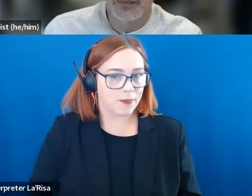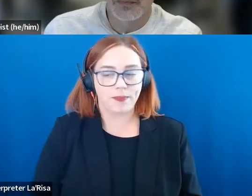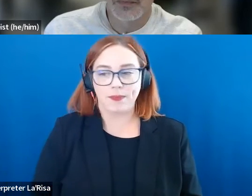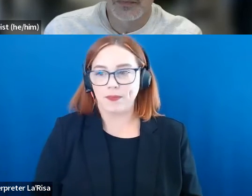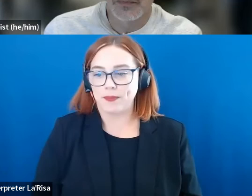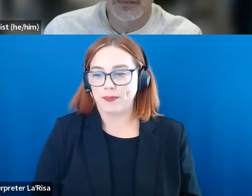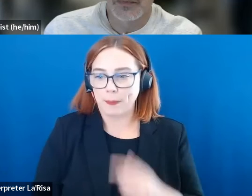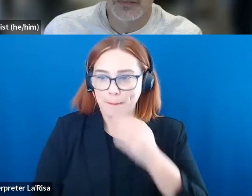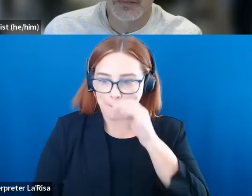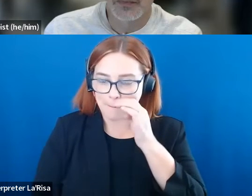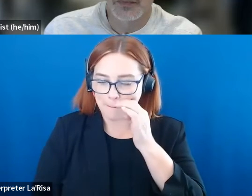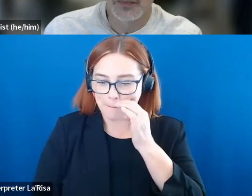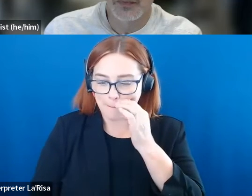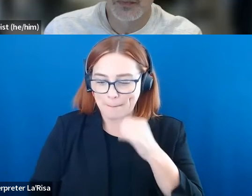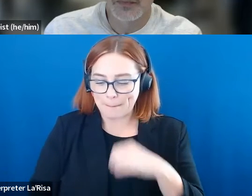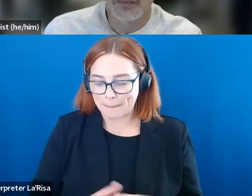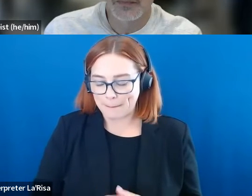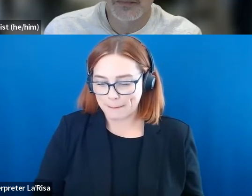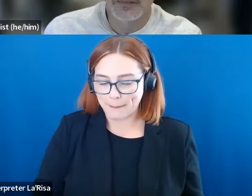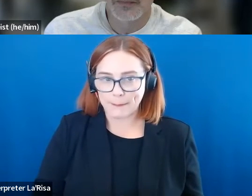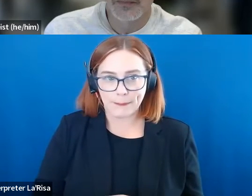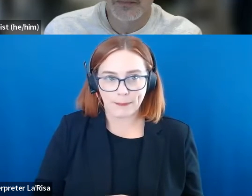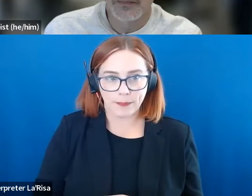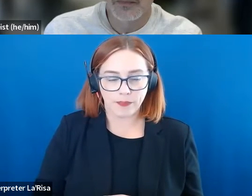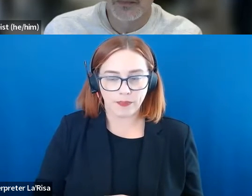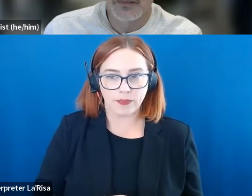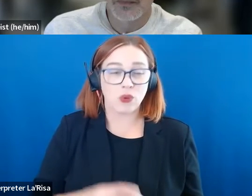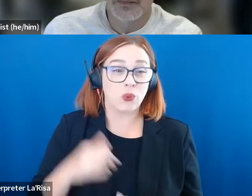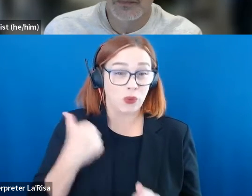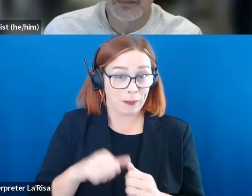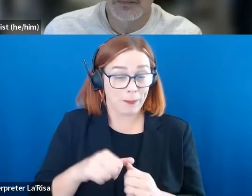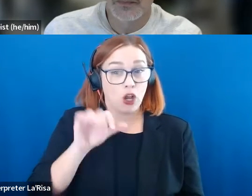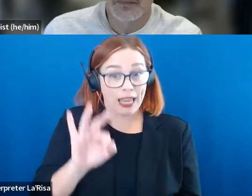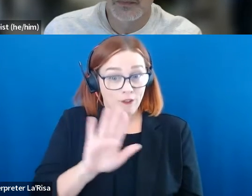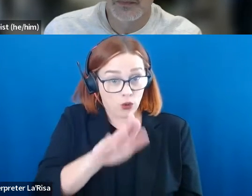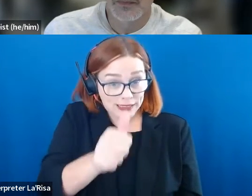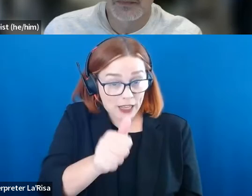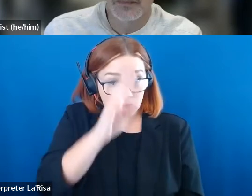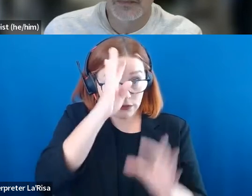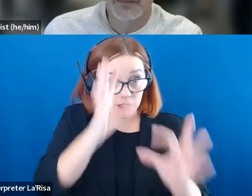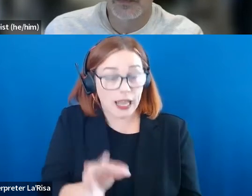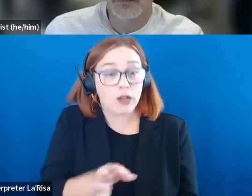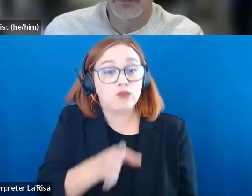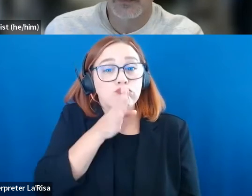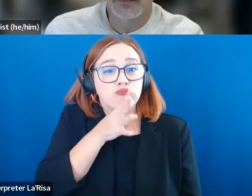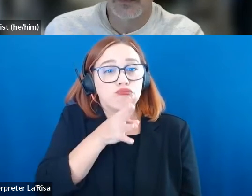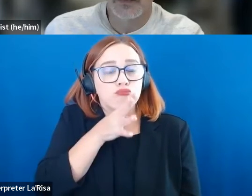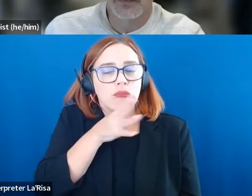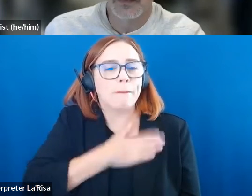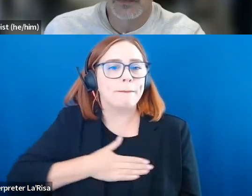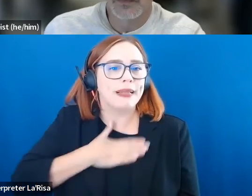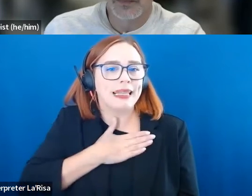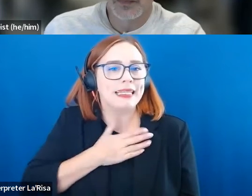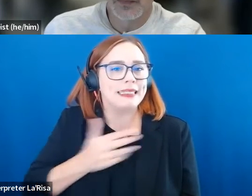Remember, if you join into the conversation, please keep all background noise down as much as possible to allow us to hear you